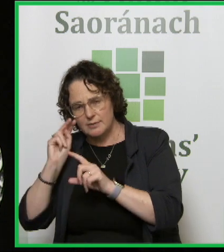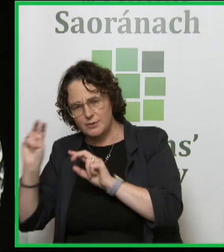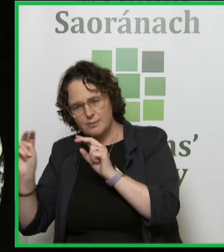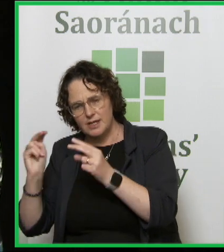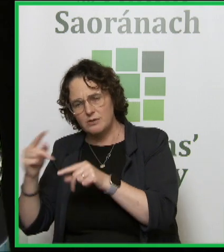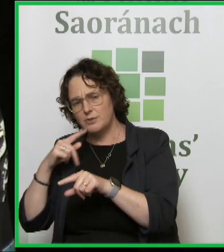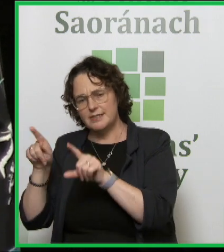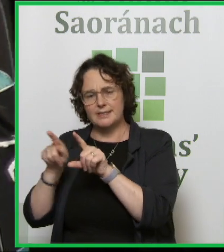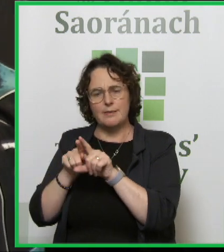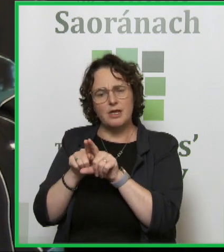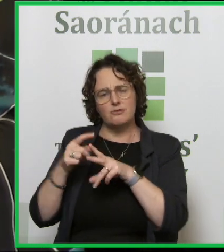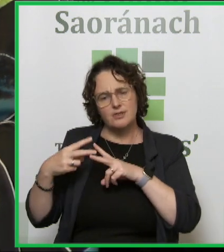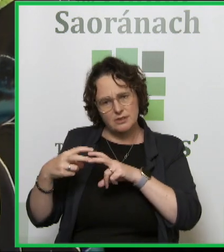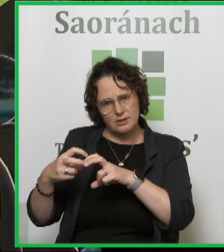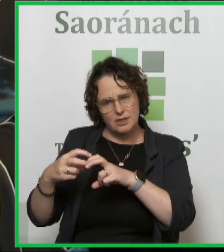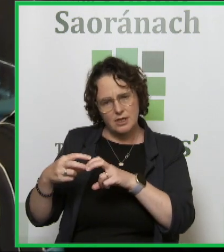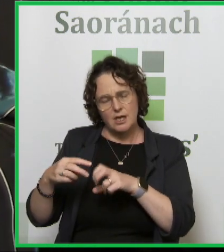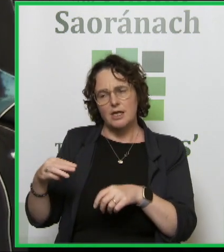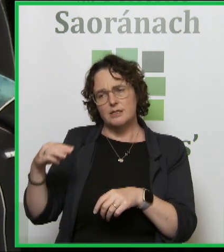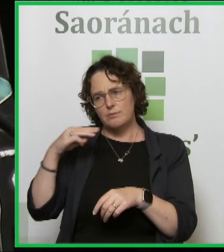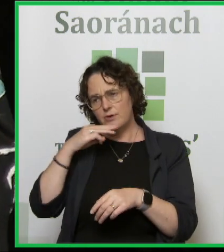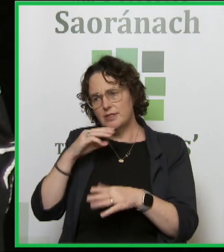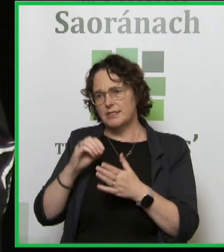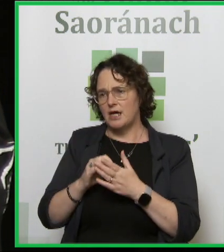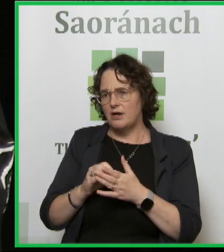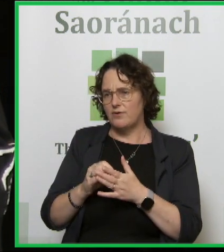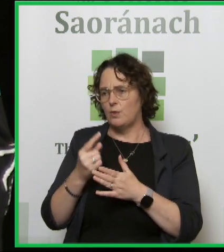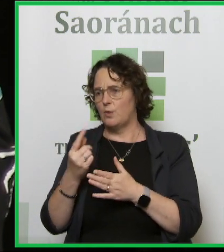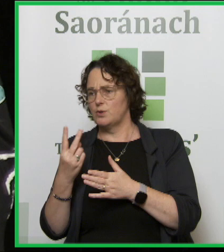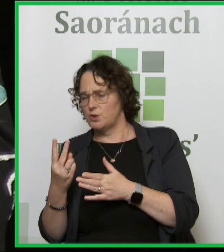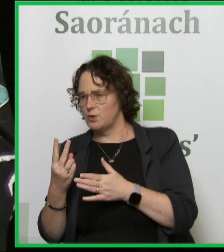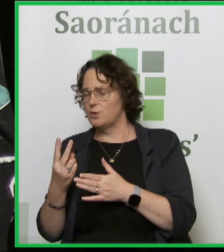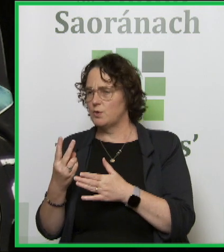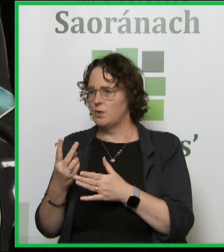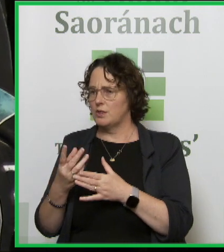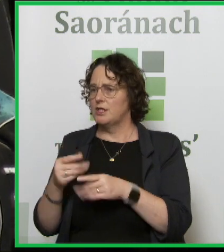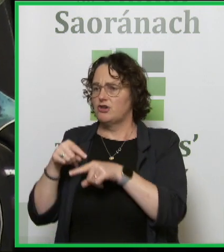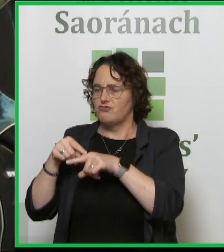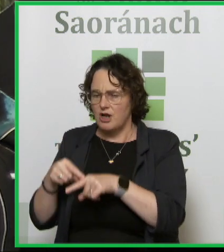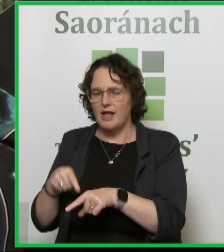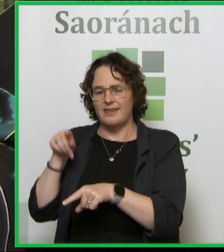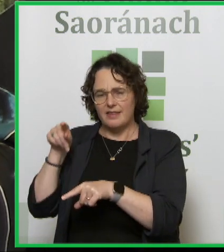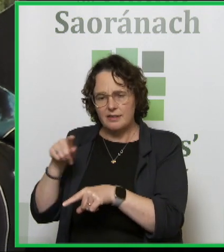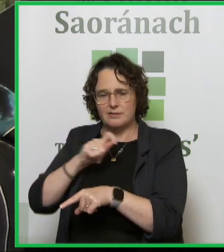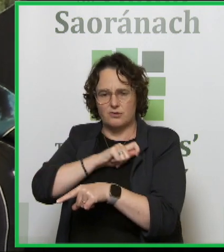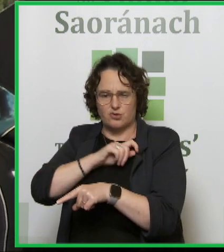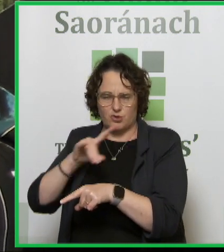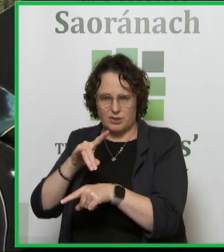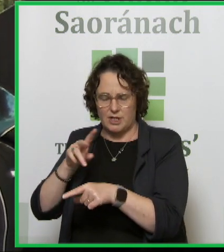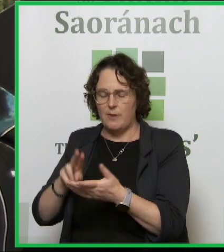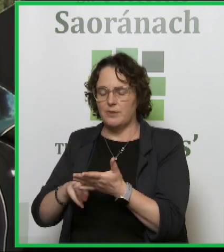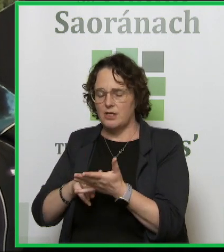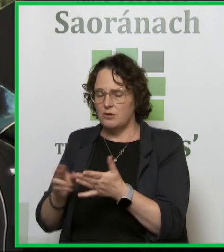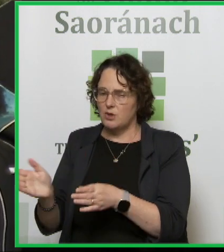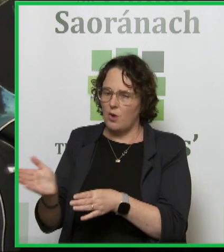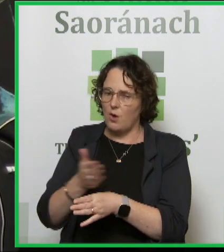angles. So very important to have 1 or 2 single sources of truth that you can rely on, that use all the research that's